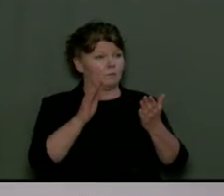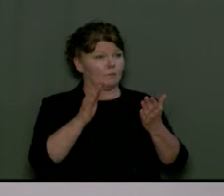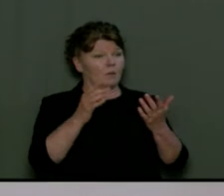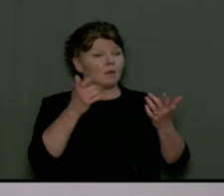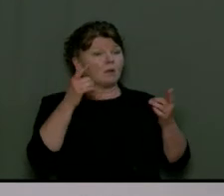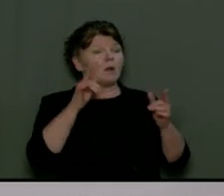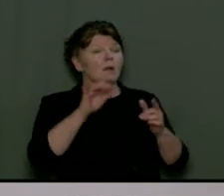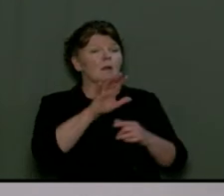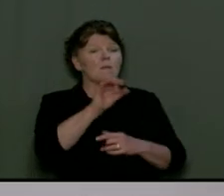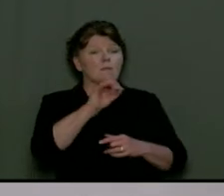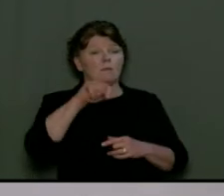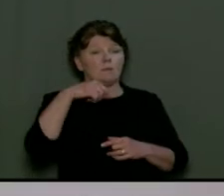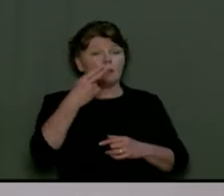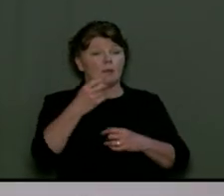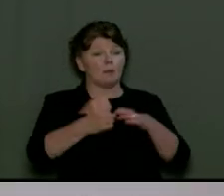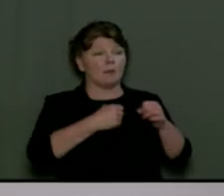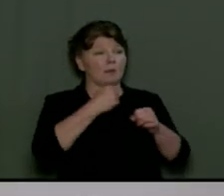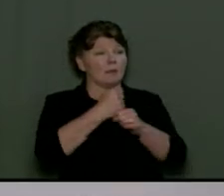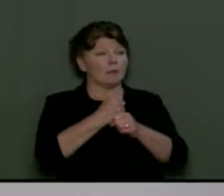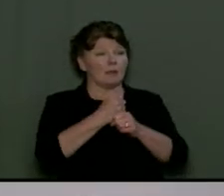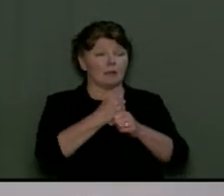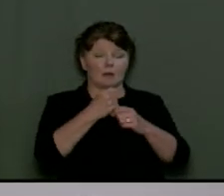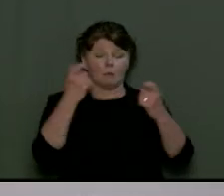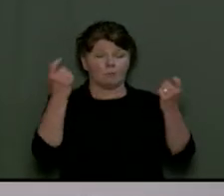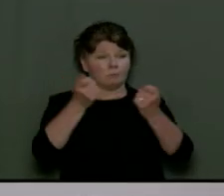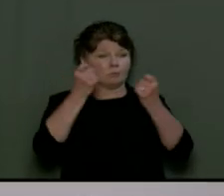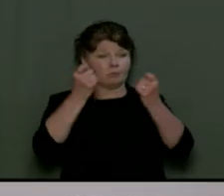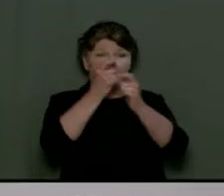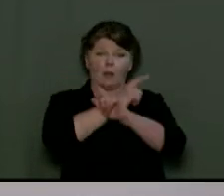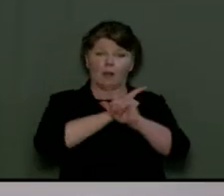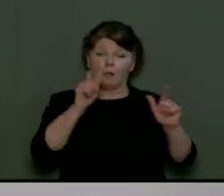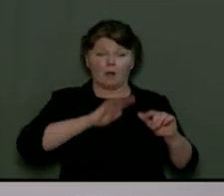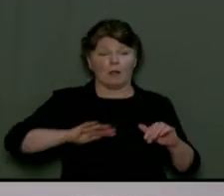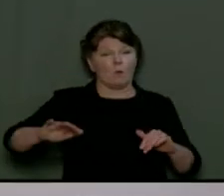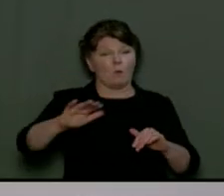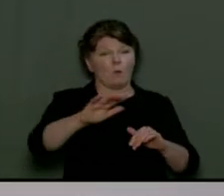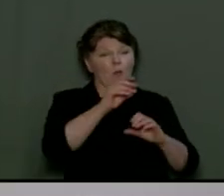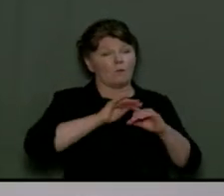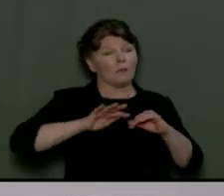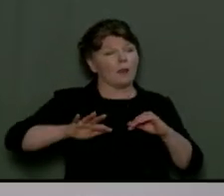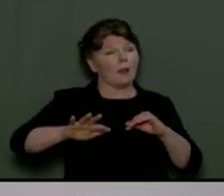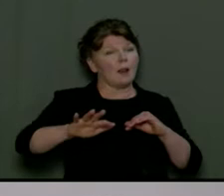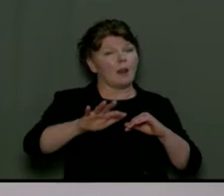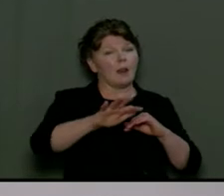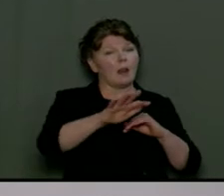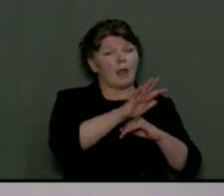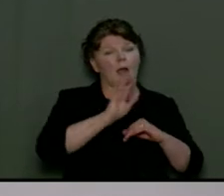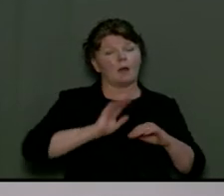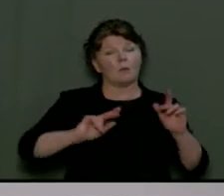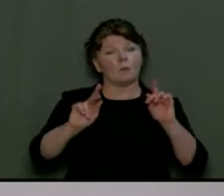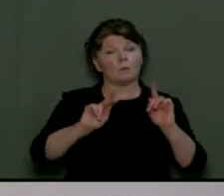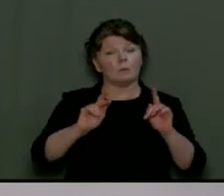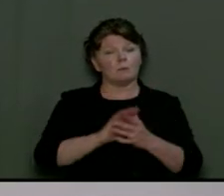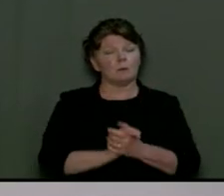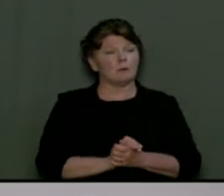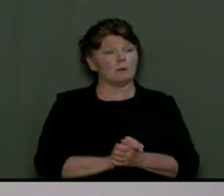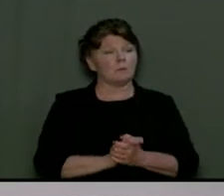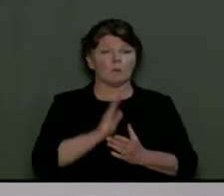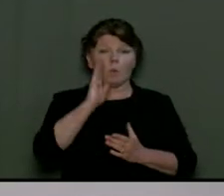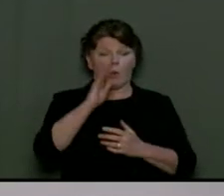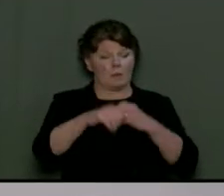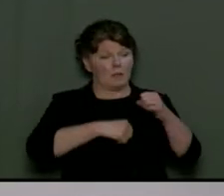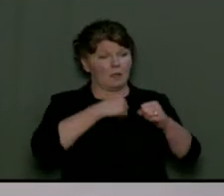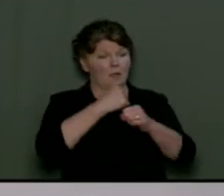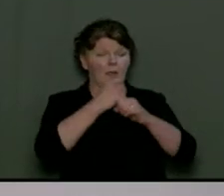Consecrate the 50th year and proclaim liberty throughout the land to all its inhabitants. It shall be a year